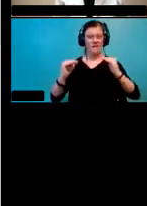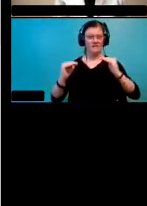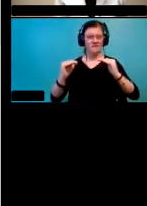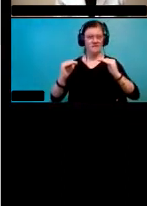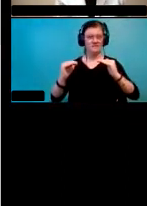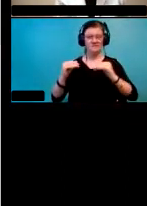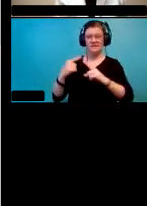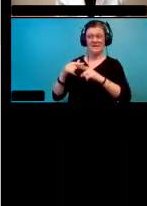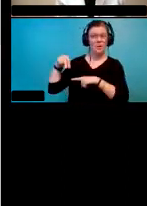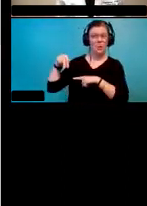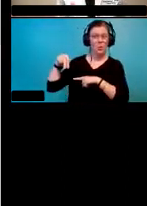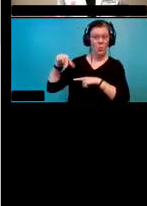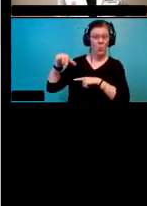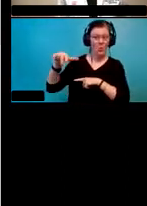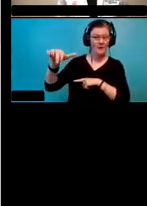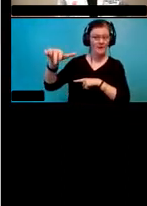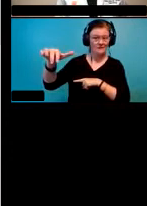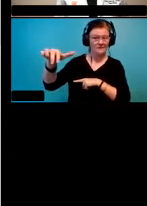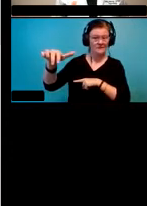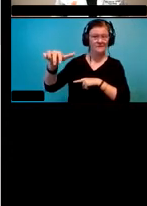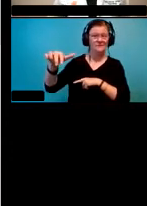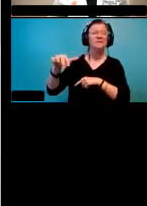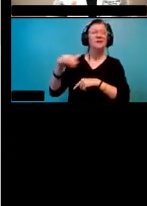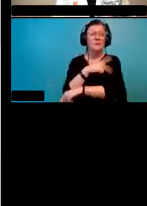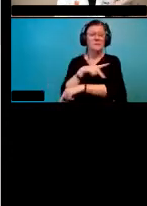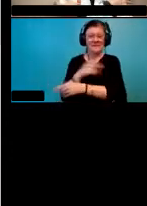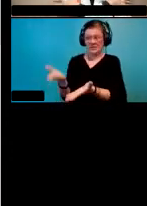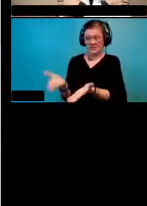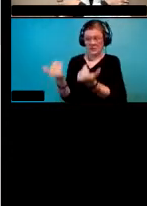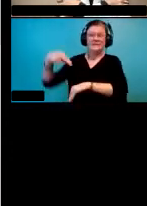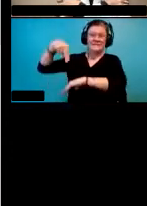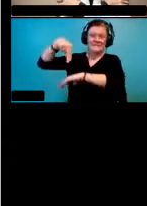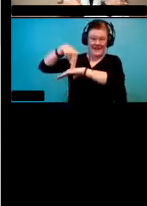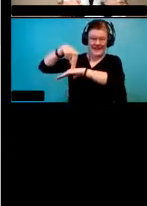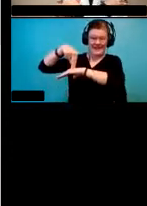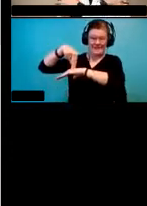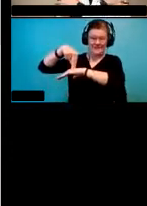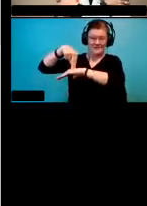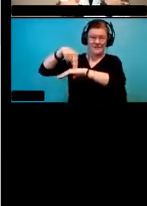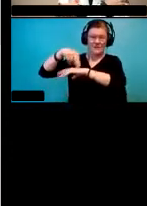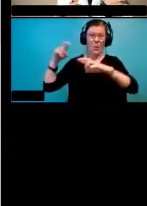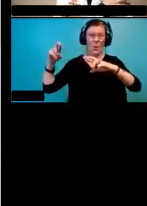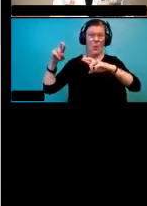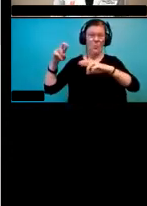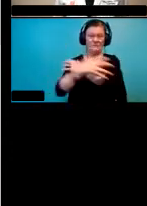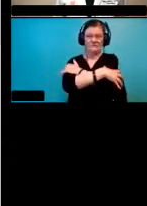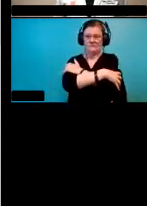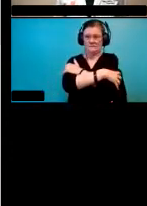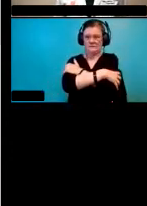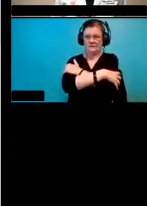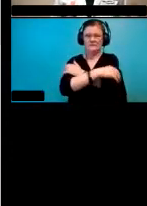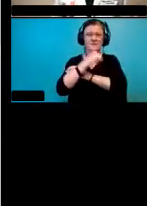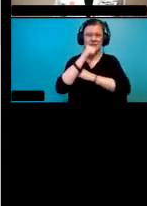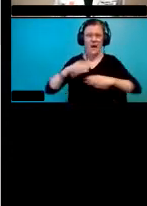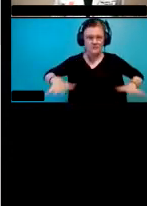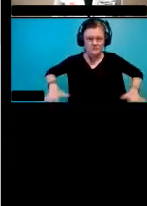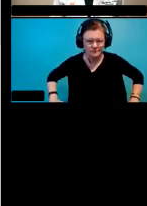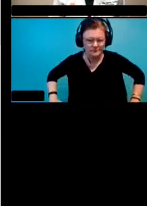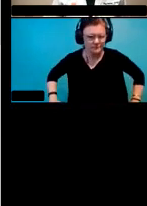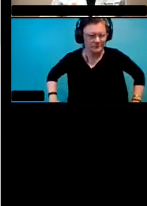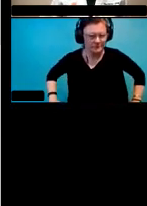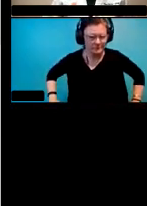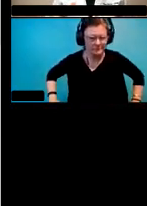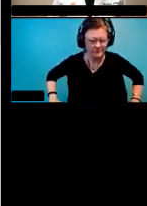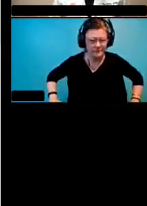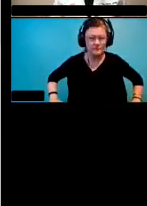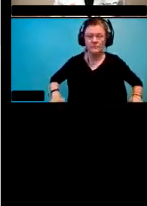your walking, make you stand up from the chair, preferably without using your arms. We're going to have you walk